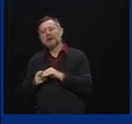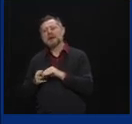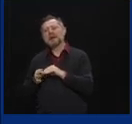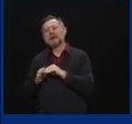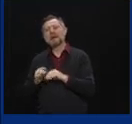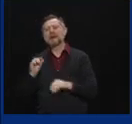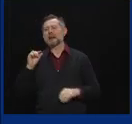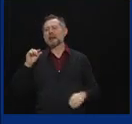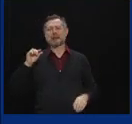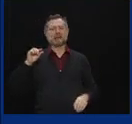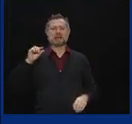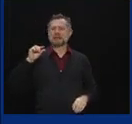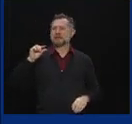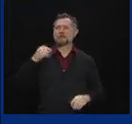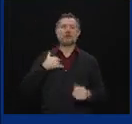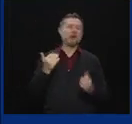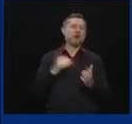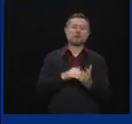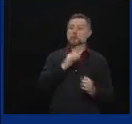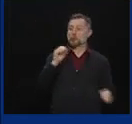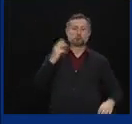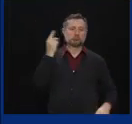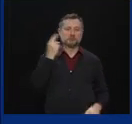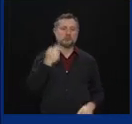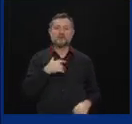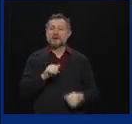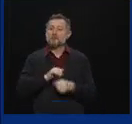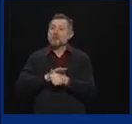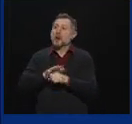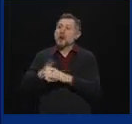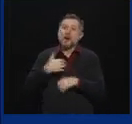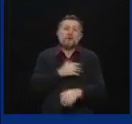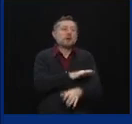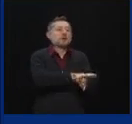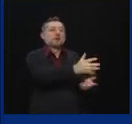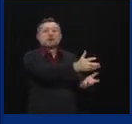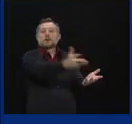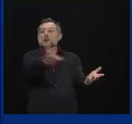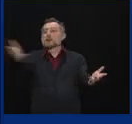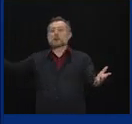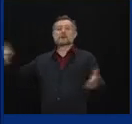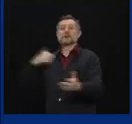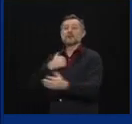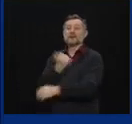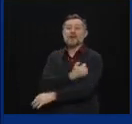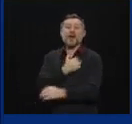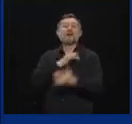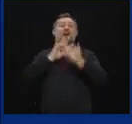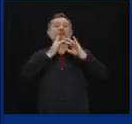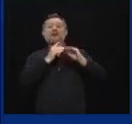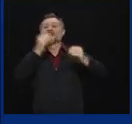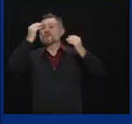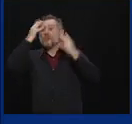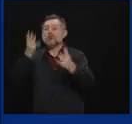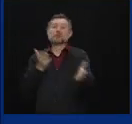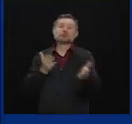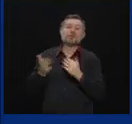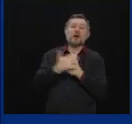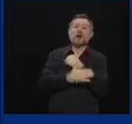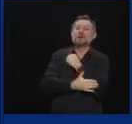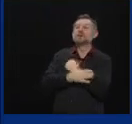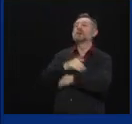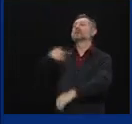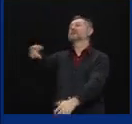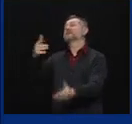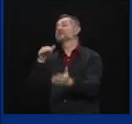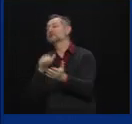there's no reason. There's plenty of supply. We've created a network working with our local counties, with our doctors' offices, with our